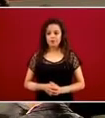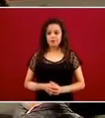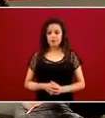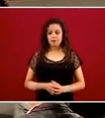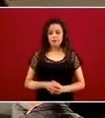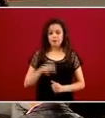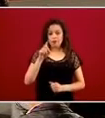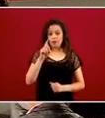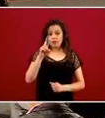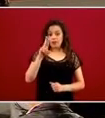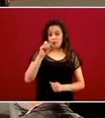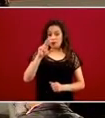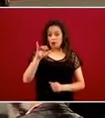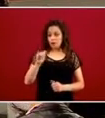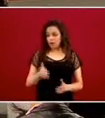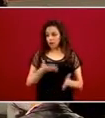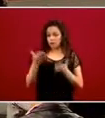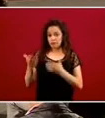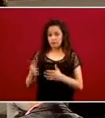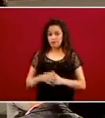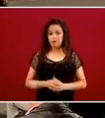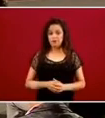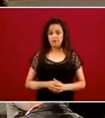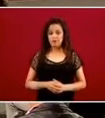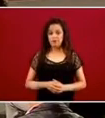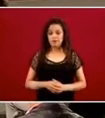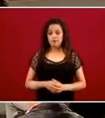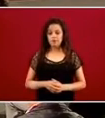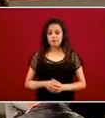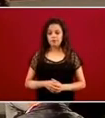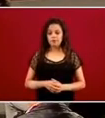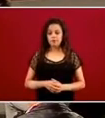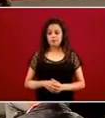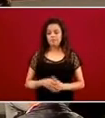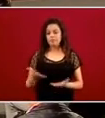Thank you, Dr. Borja. Now you will have the floor, please.